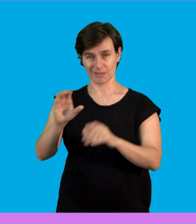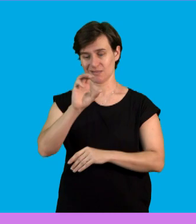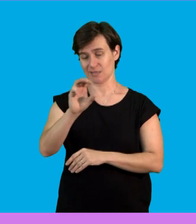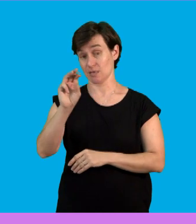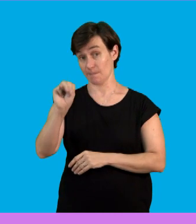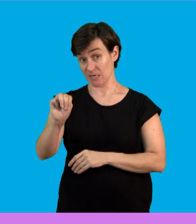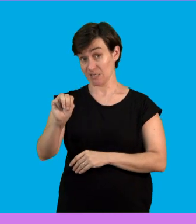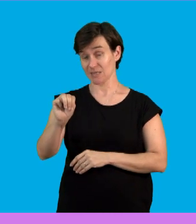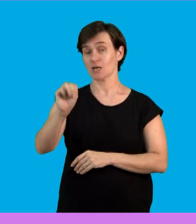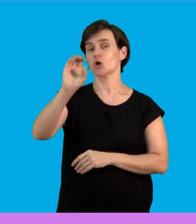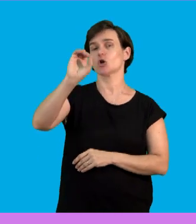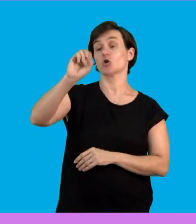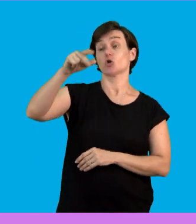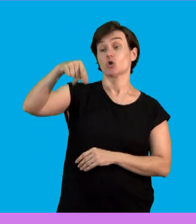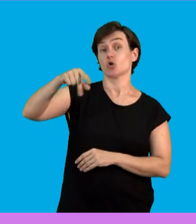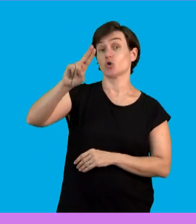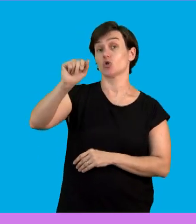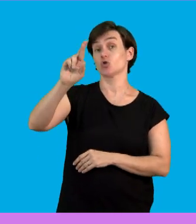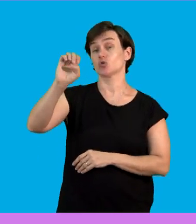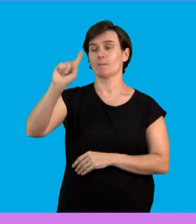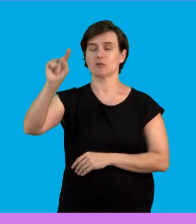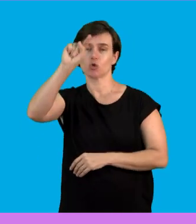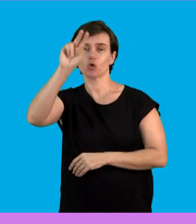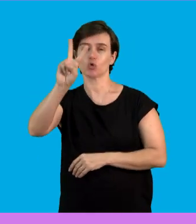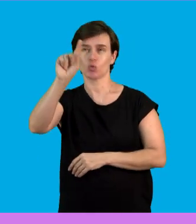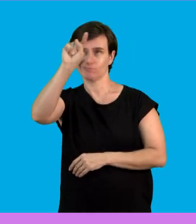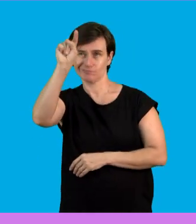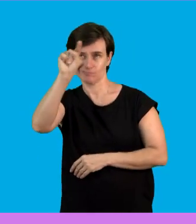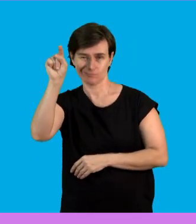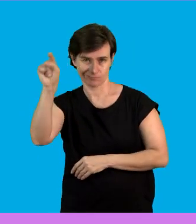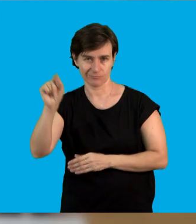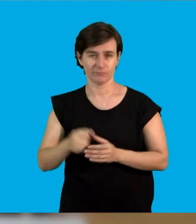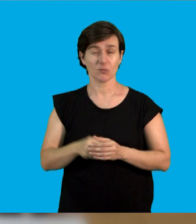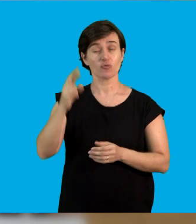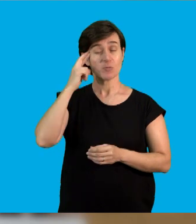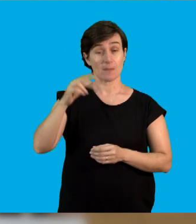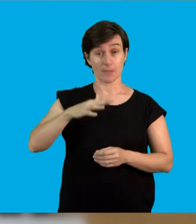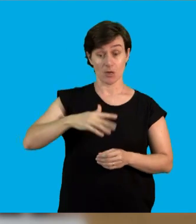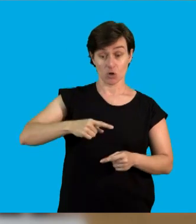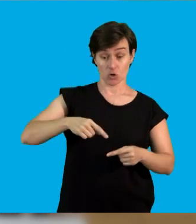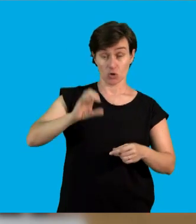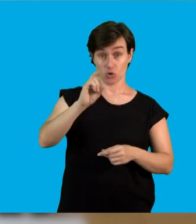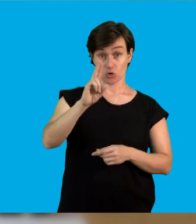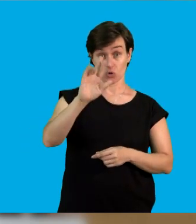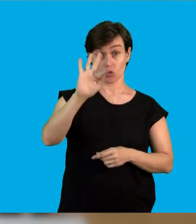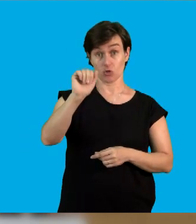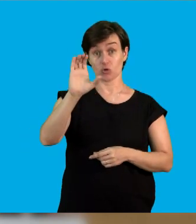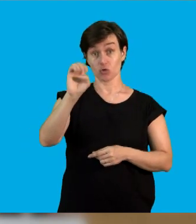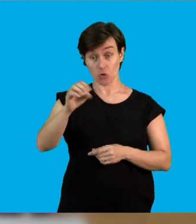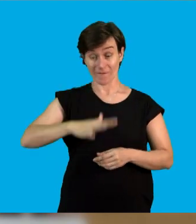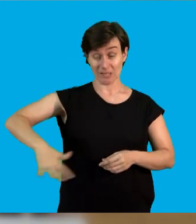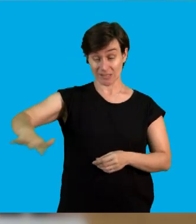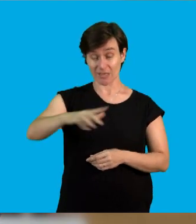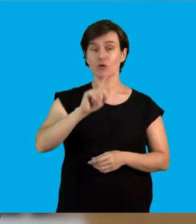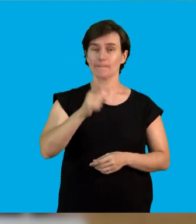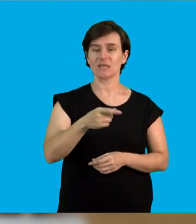2,208 centimeters squared. Please remember that the unit for surface area is